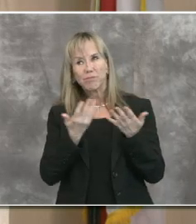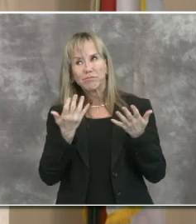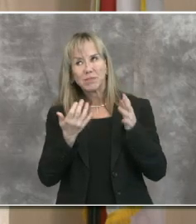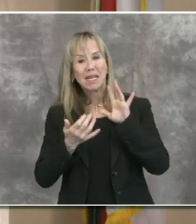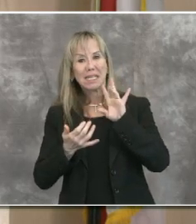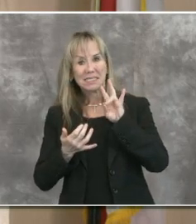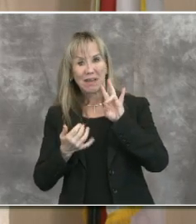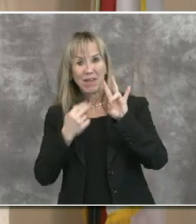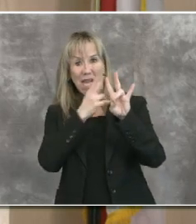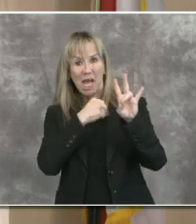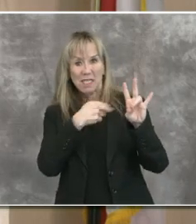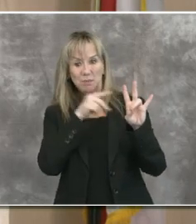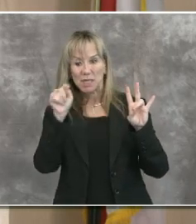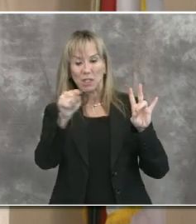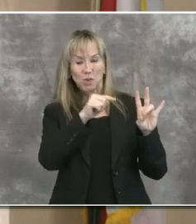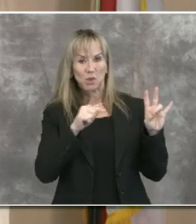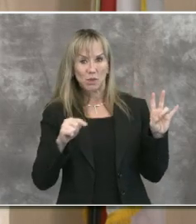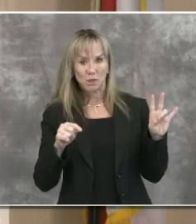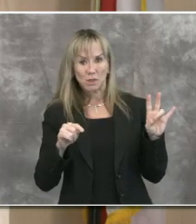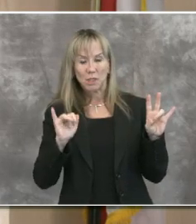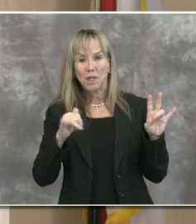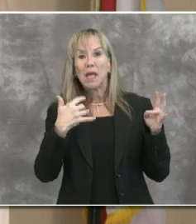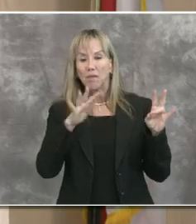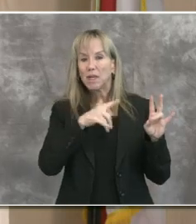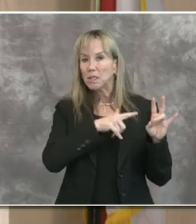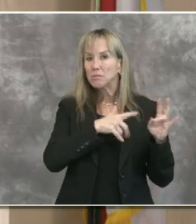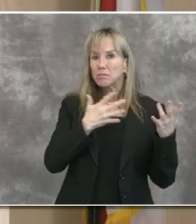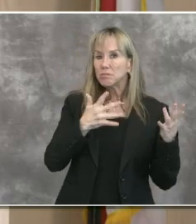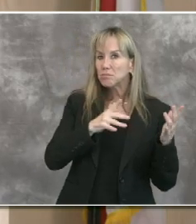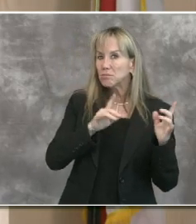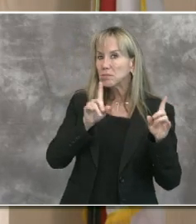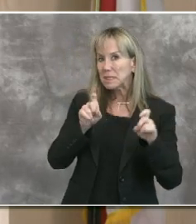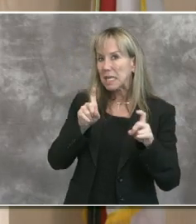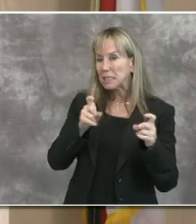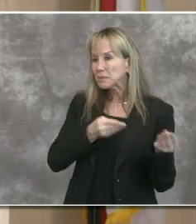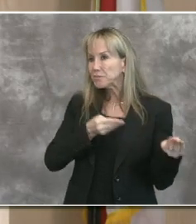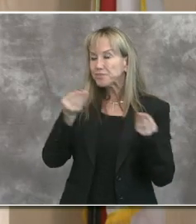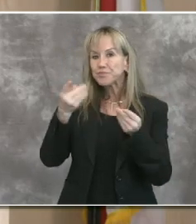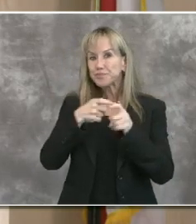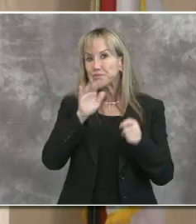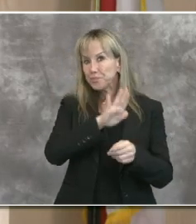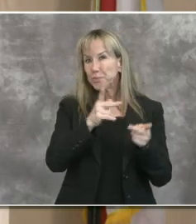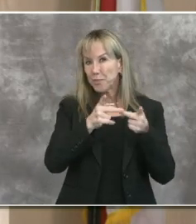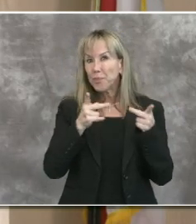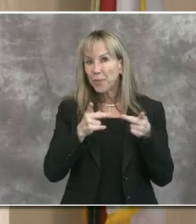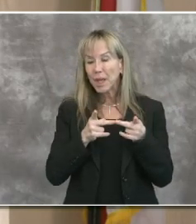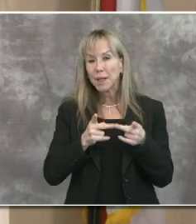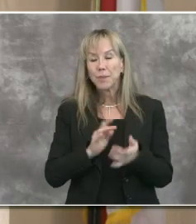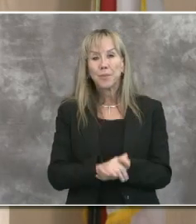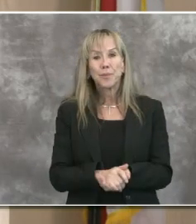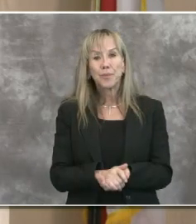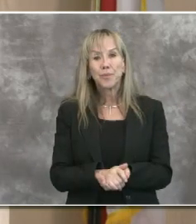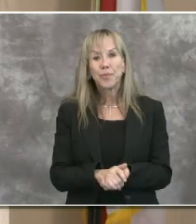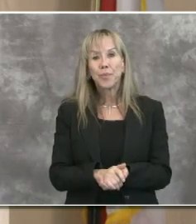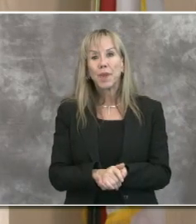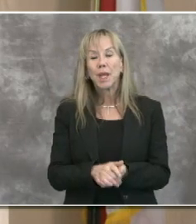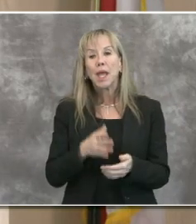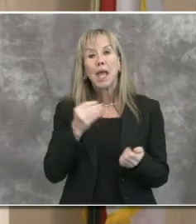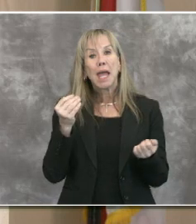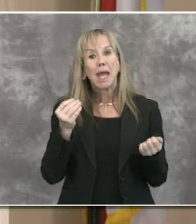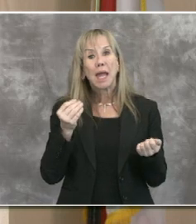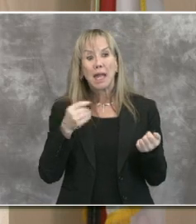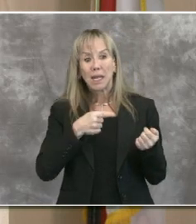7 hospitals that have stood up testing out of their facilities. And then